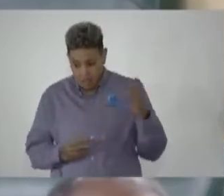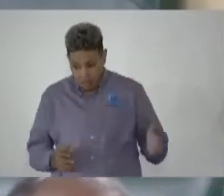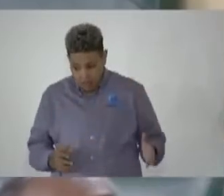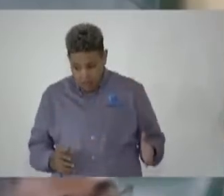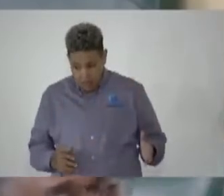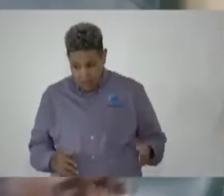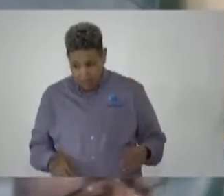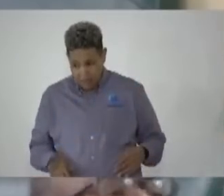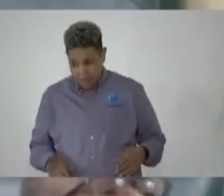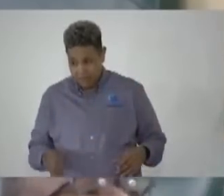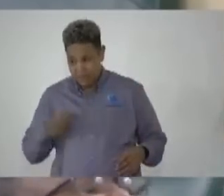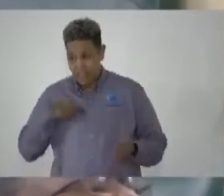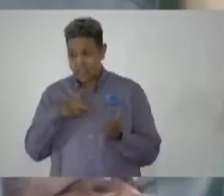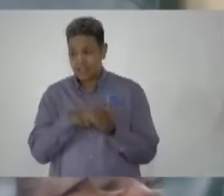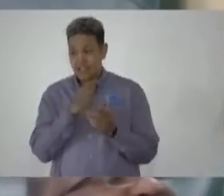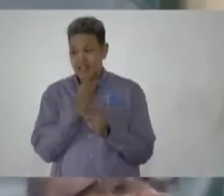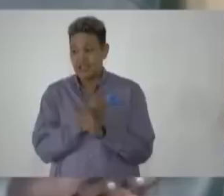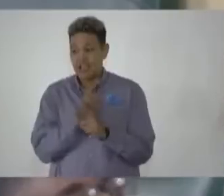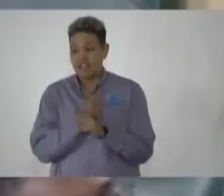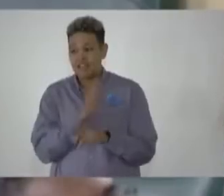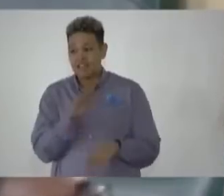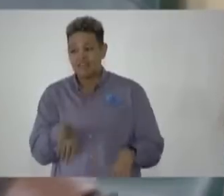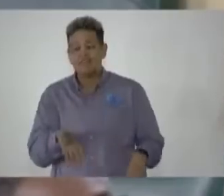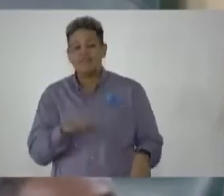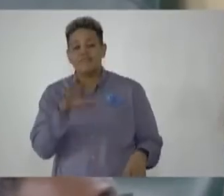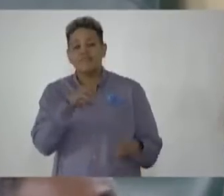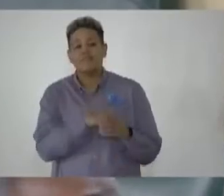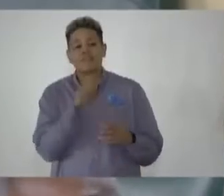minister on both sides? I stand corrected.